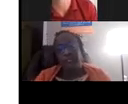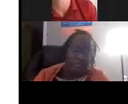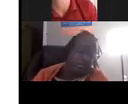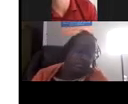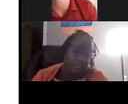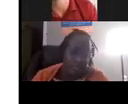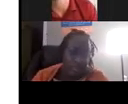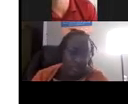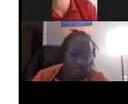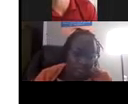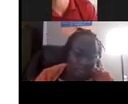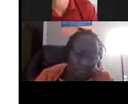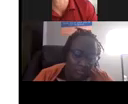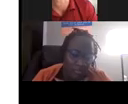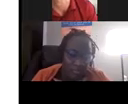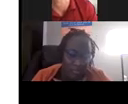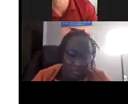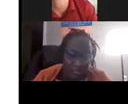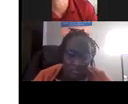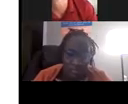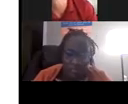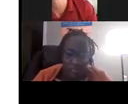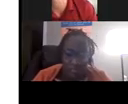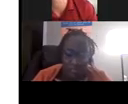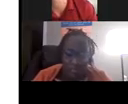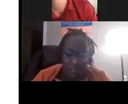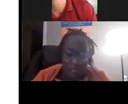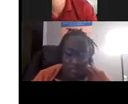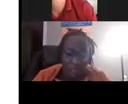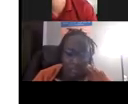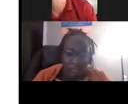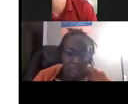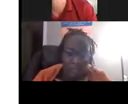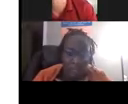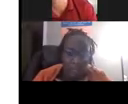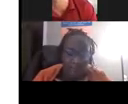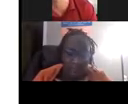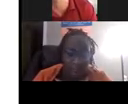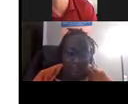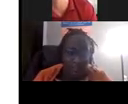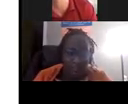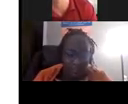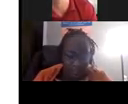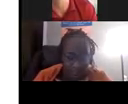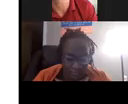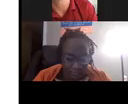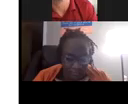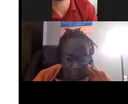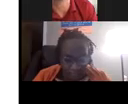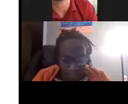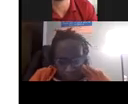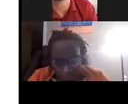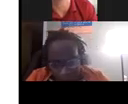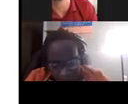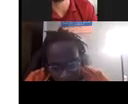parts of our orthodoxy. said with a great deal of fear